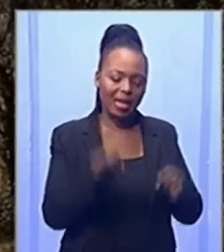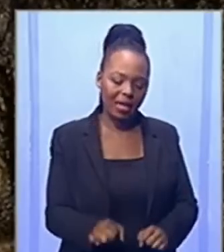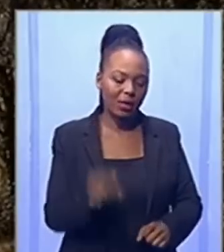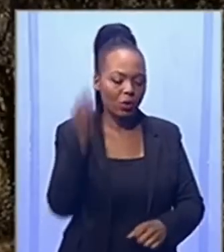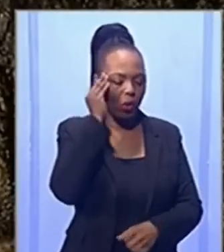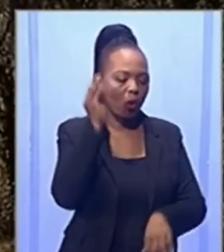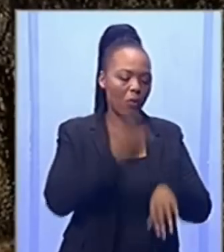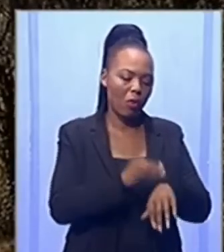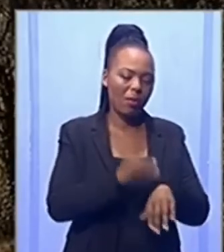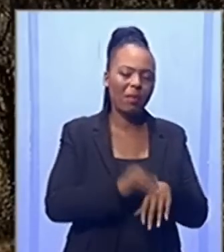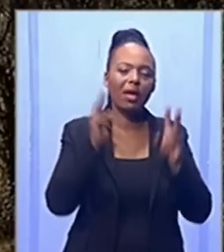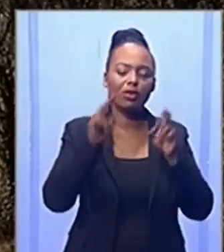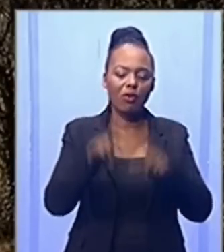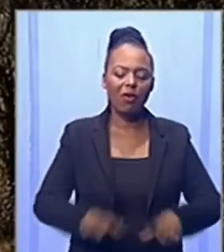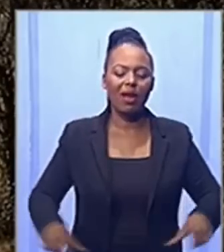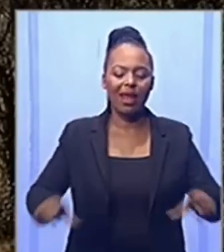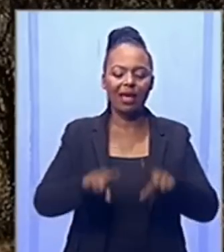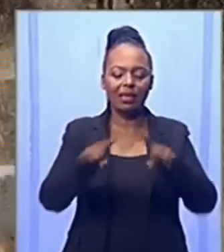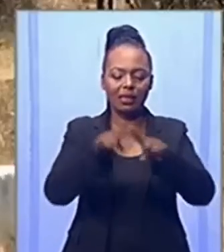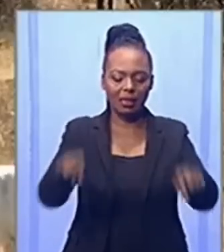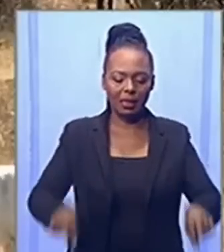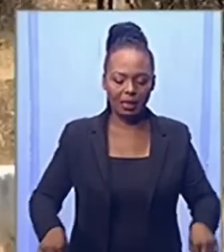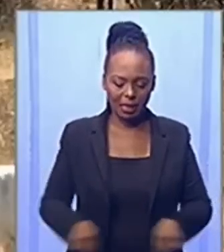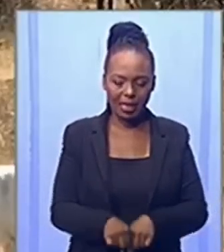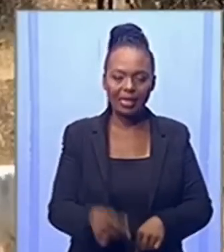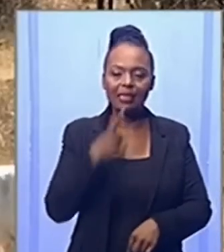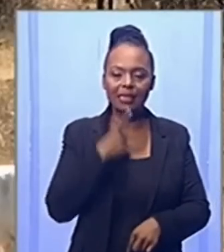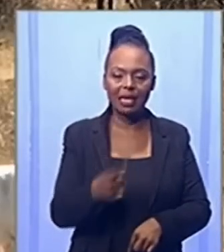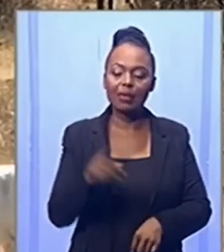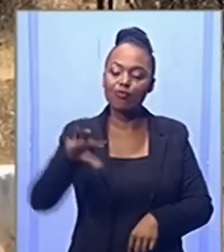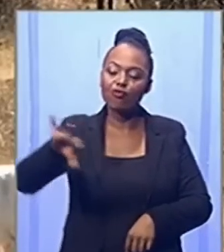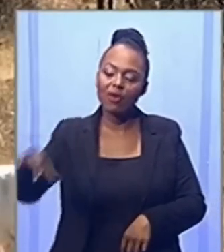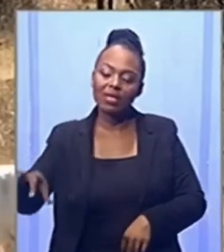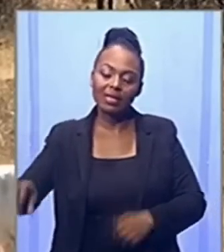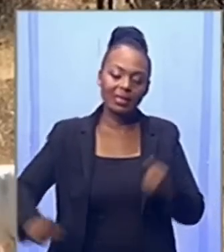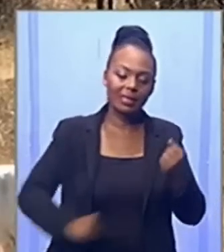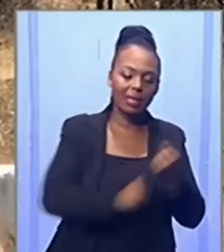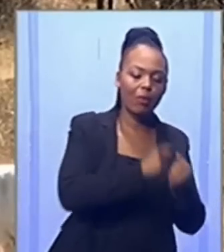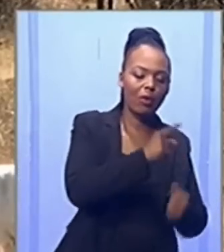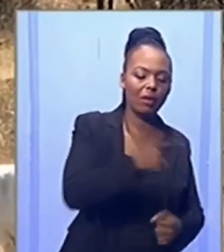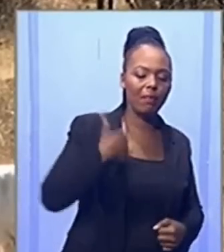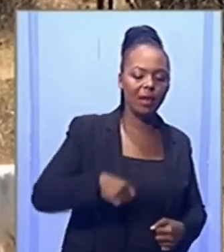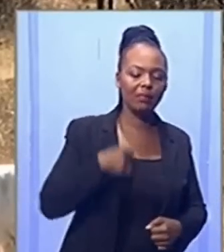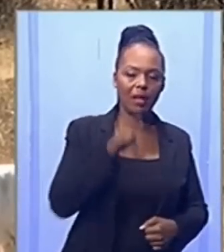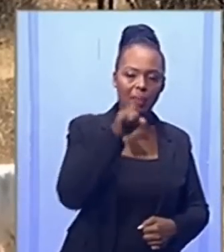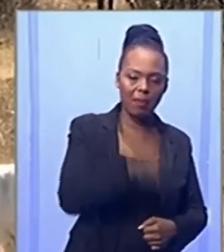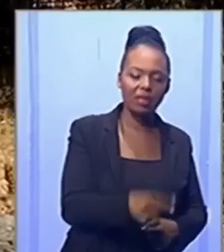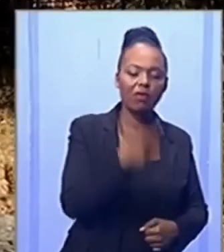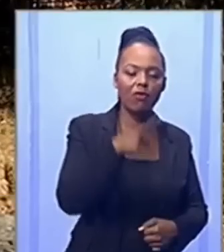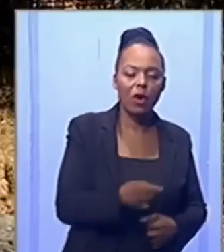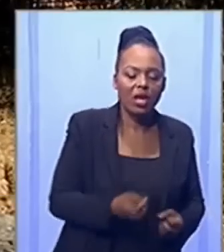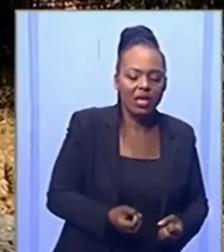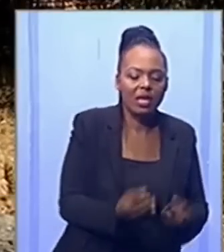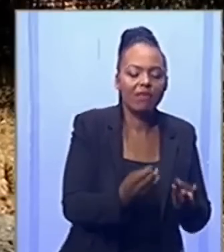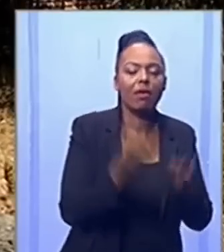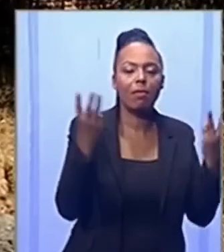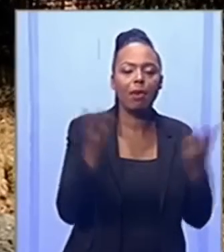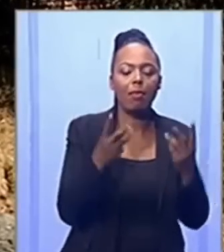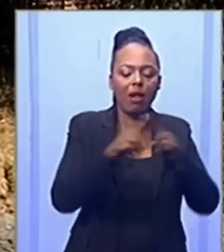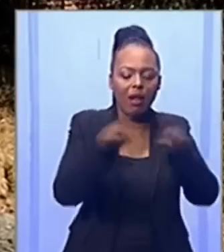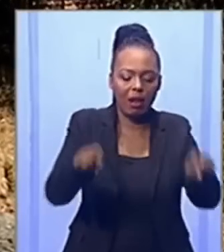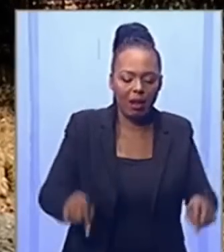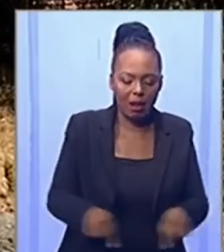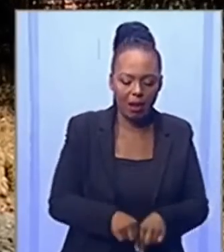abeng ditsha. O bolela gore o tlhoka go engwa nokeng ke province gore o kgone go neelana ka ditsha. Ntho etsang hore go be le